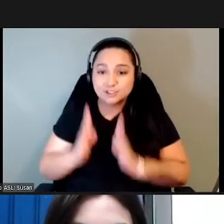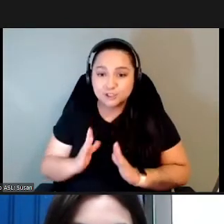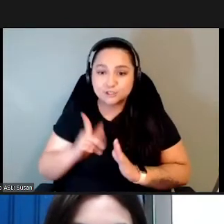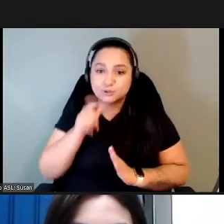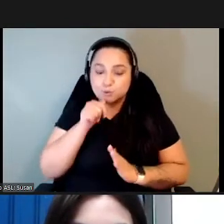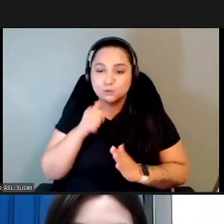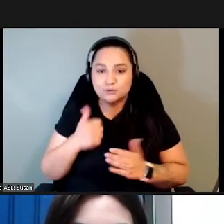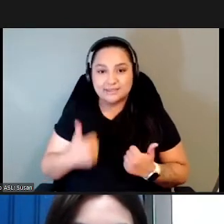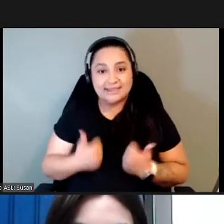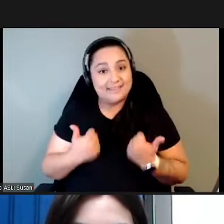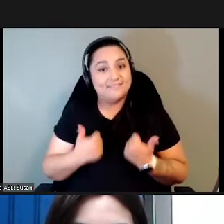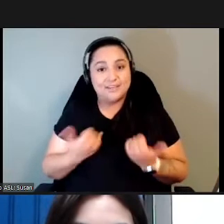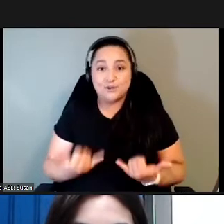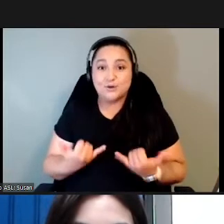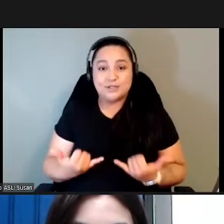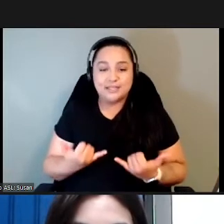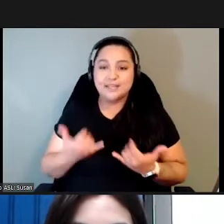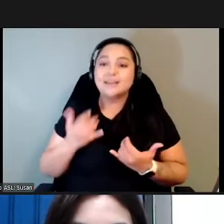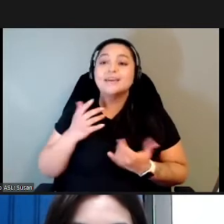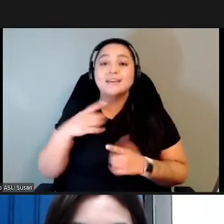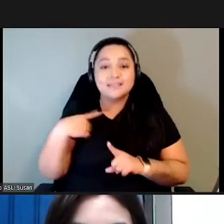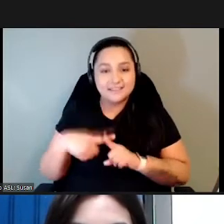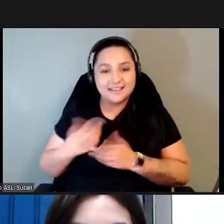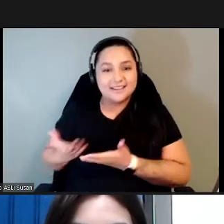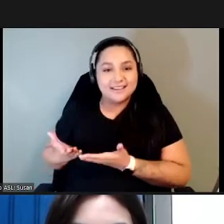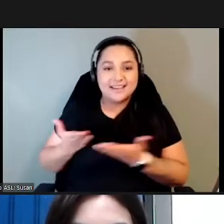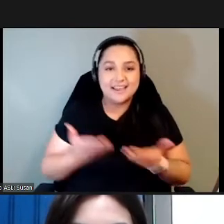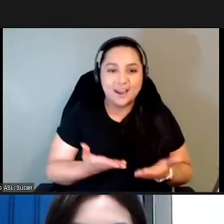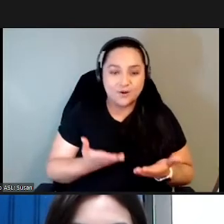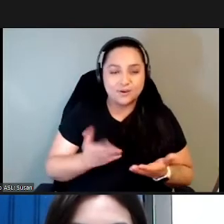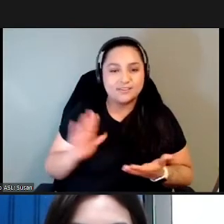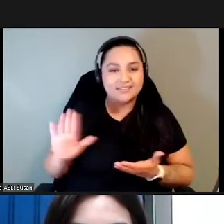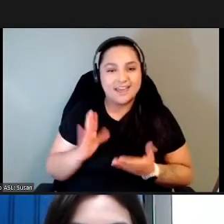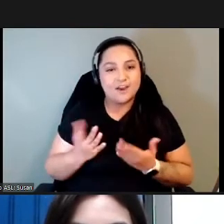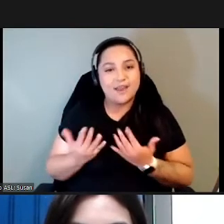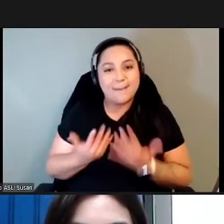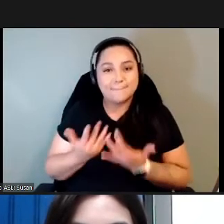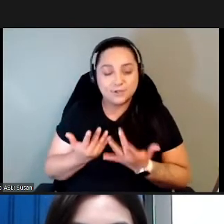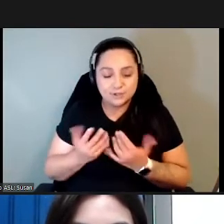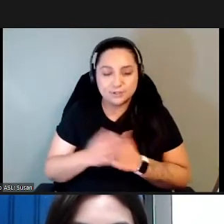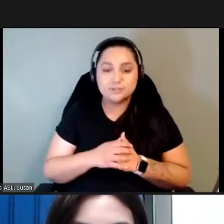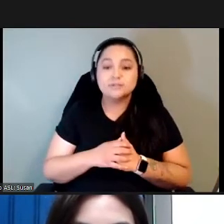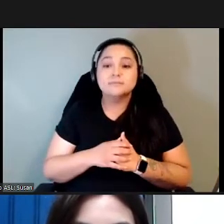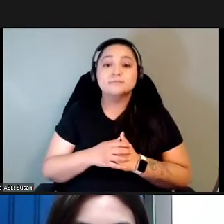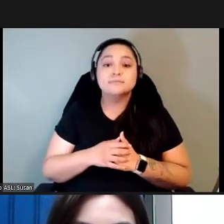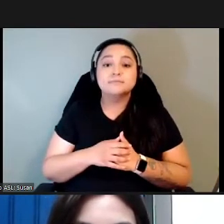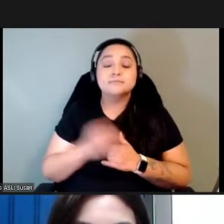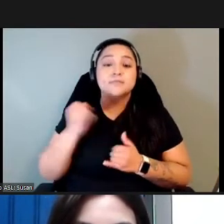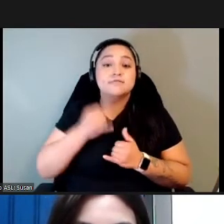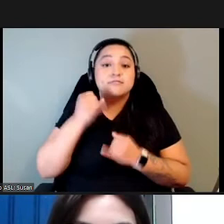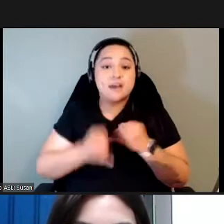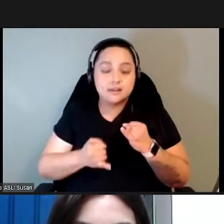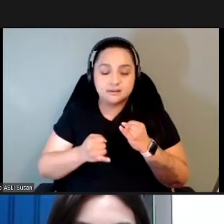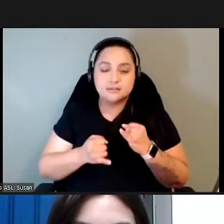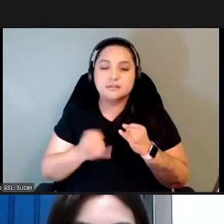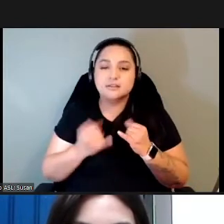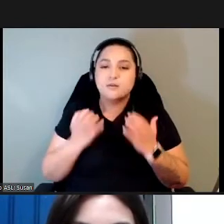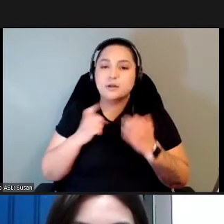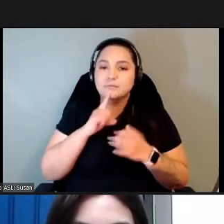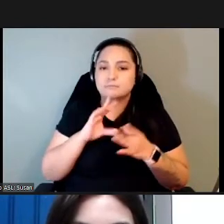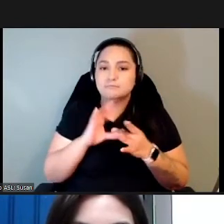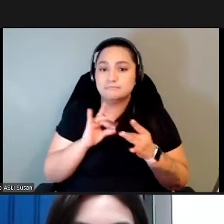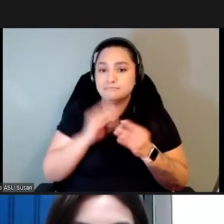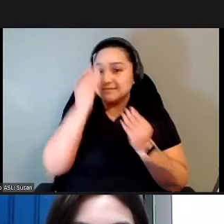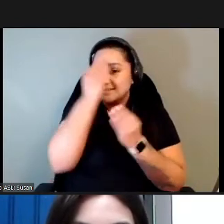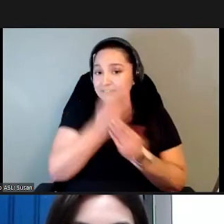are carrying these embers. Finally, before I pass it off, I want to say that there will be time for a Q&A at the